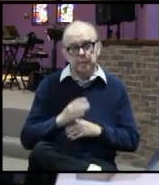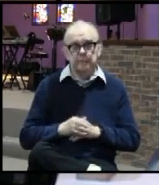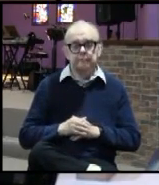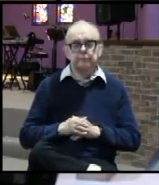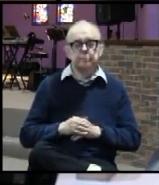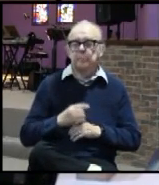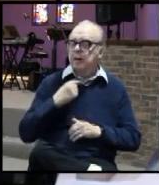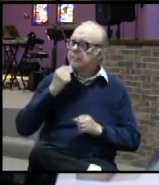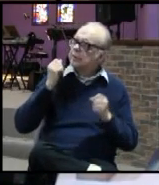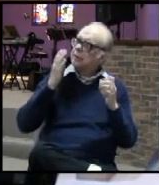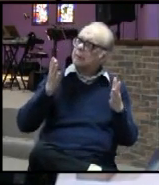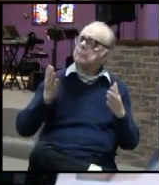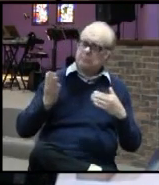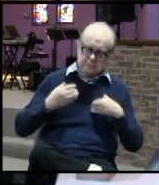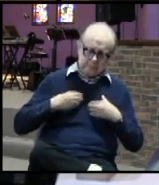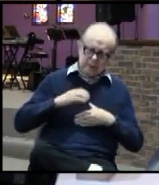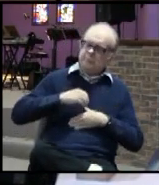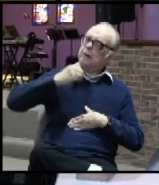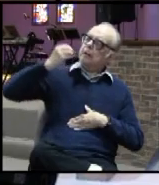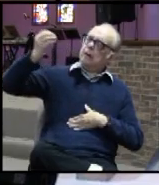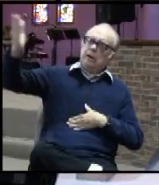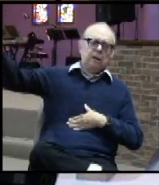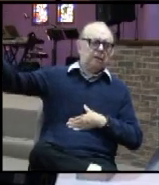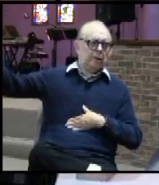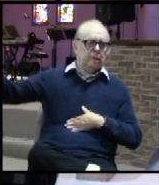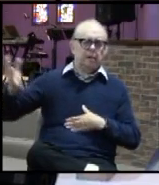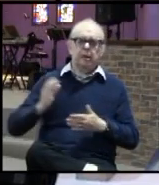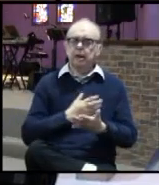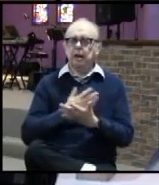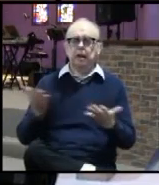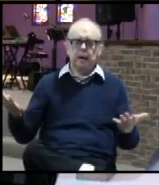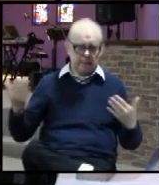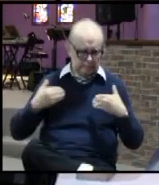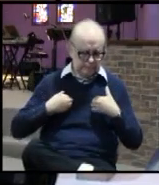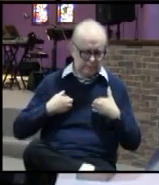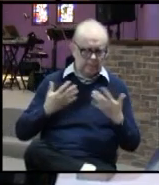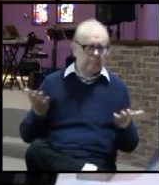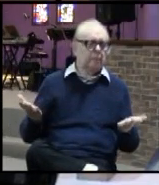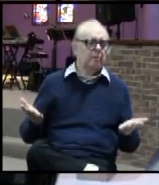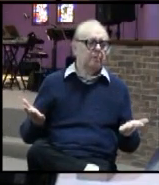Have you said, Father, here is my spirit. Here's my soul. Here's everything that I am.